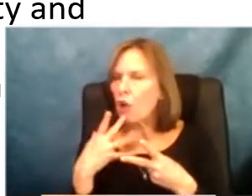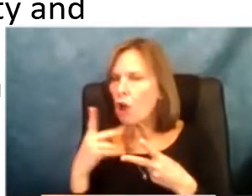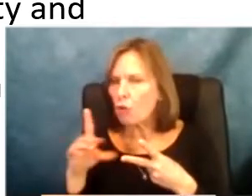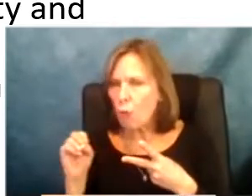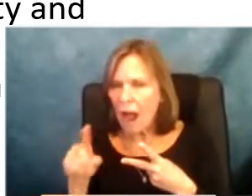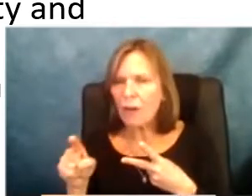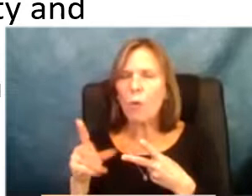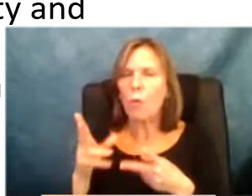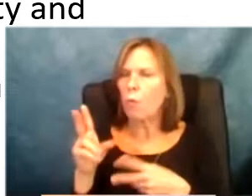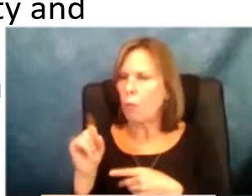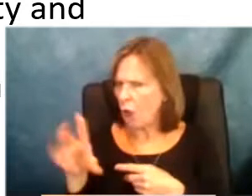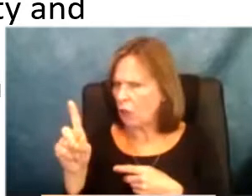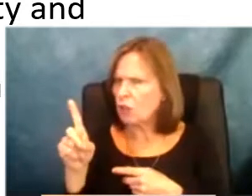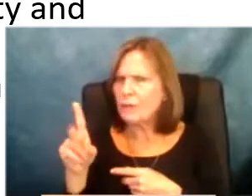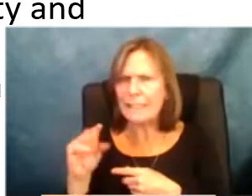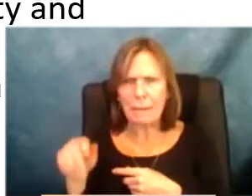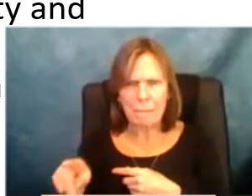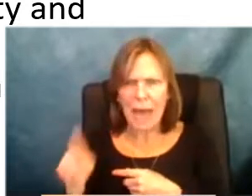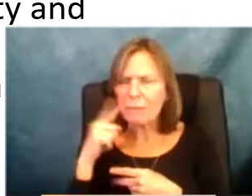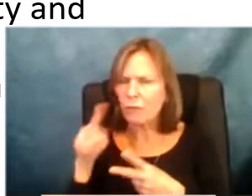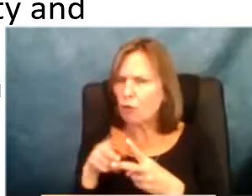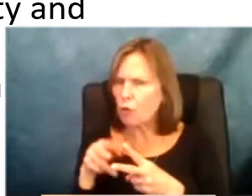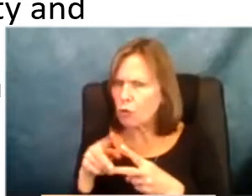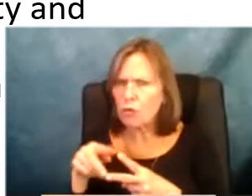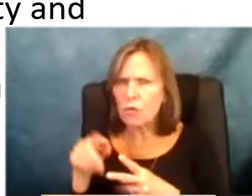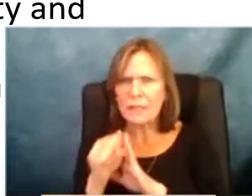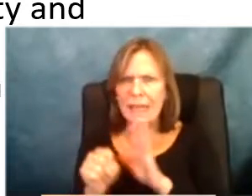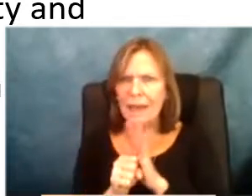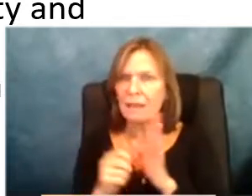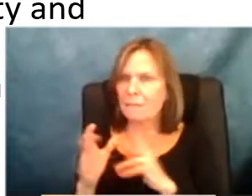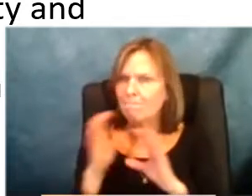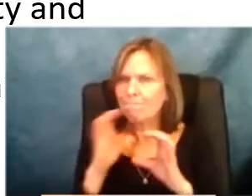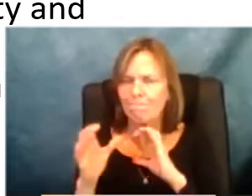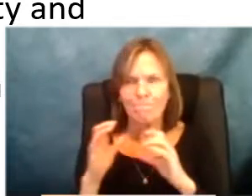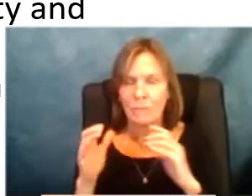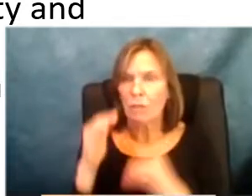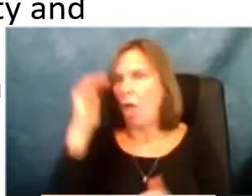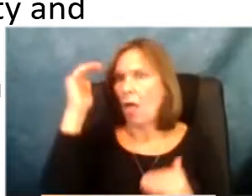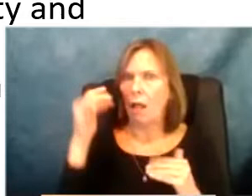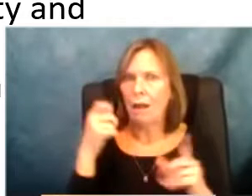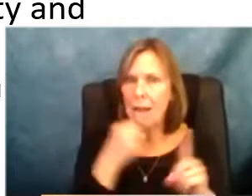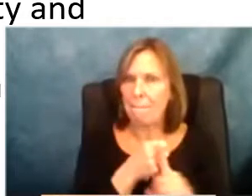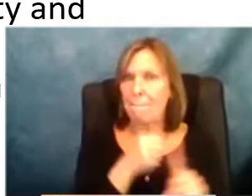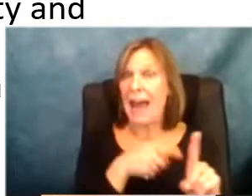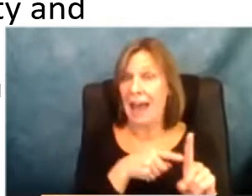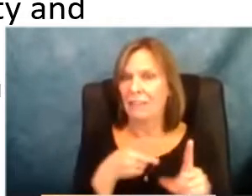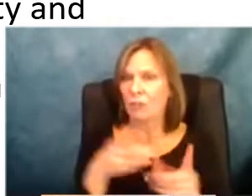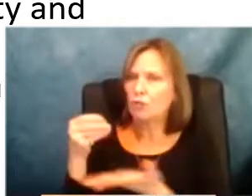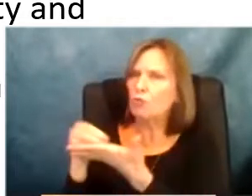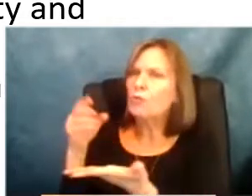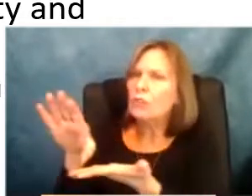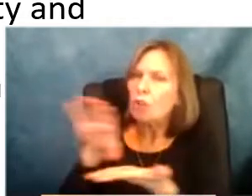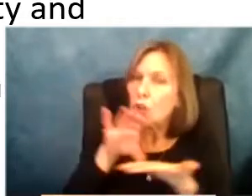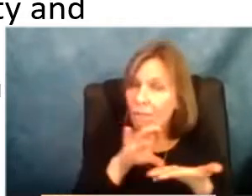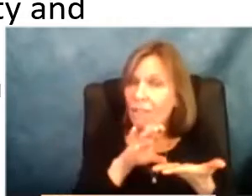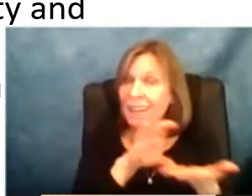for those states, really communicated state level disproportionate impact to secure funding streams for